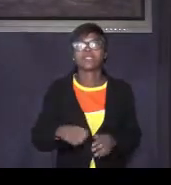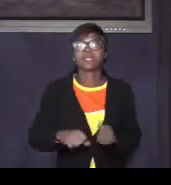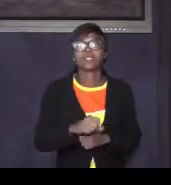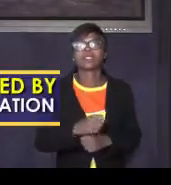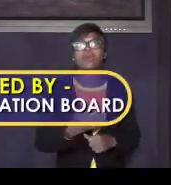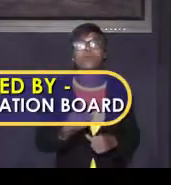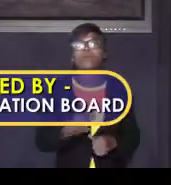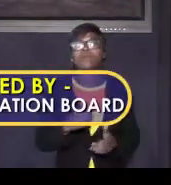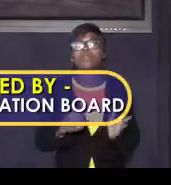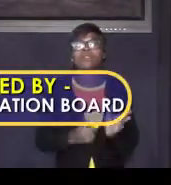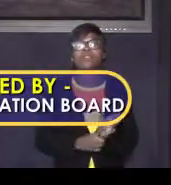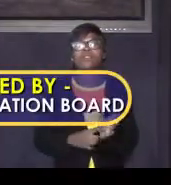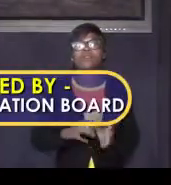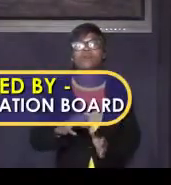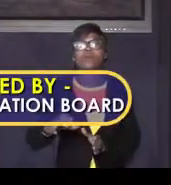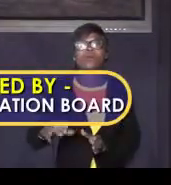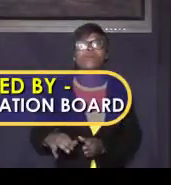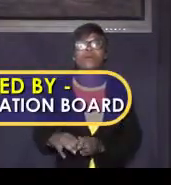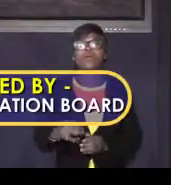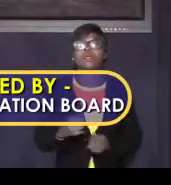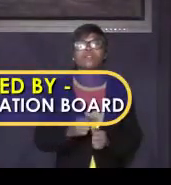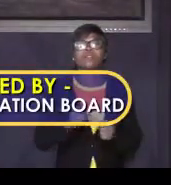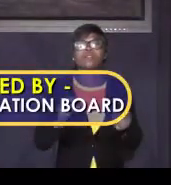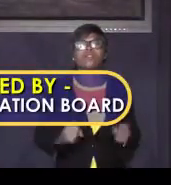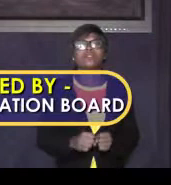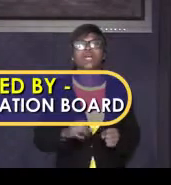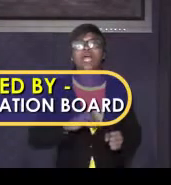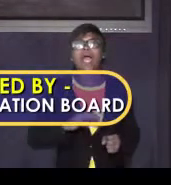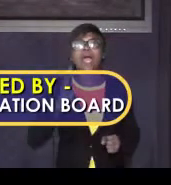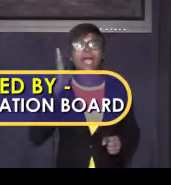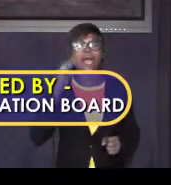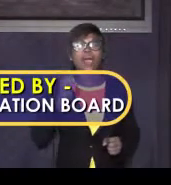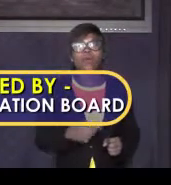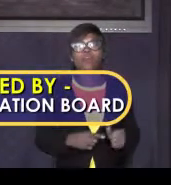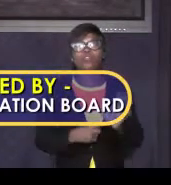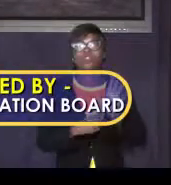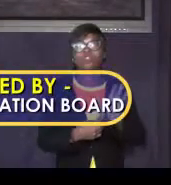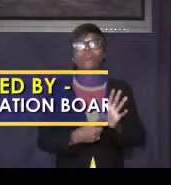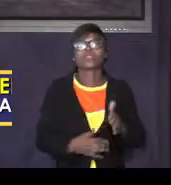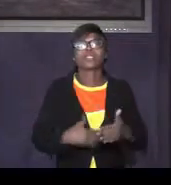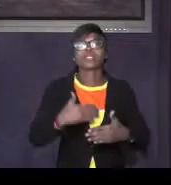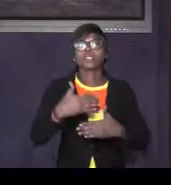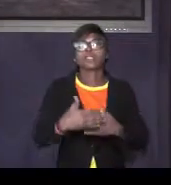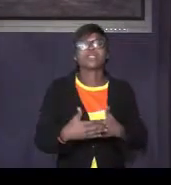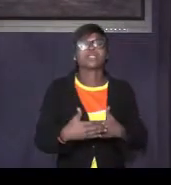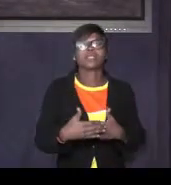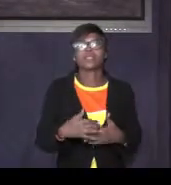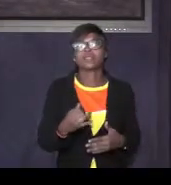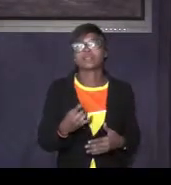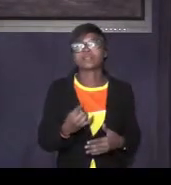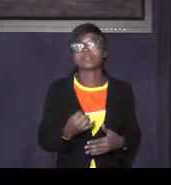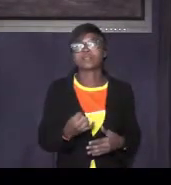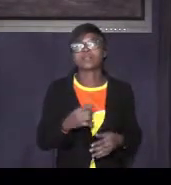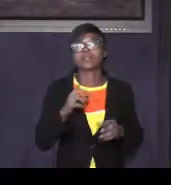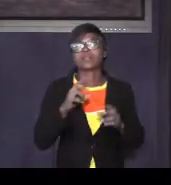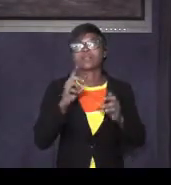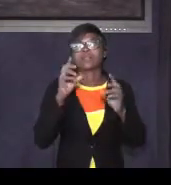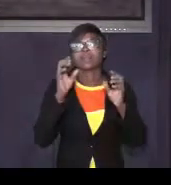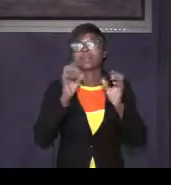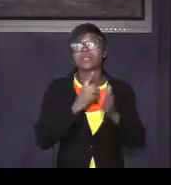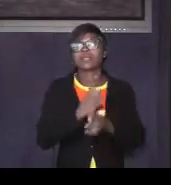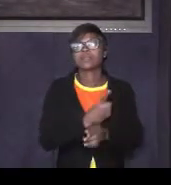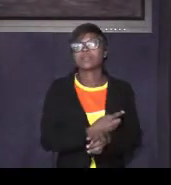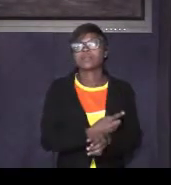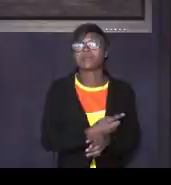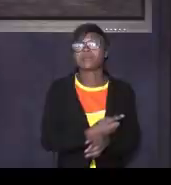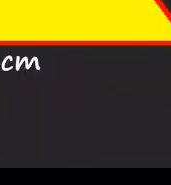Find the area of this compound shape, and I will be on hand in the next lesson to show you how it's done. Copy this down. You have